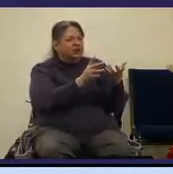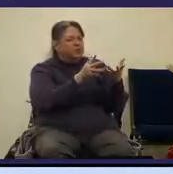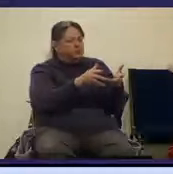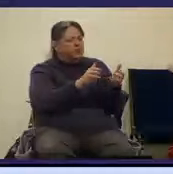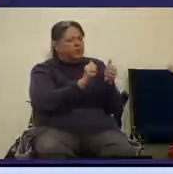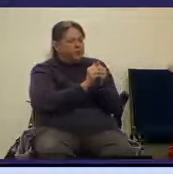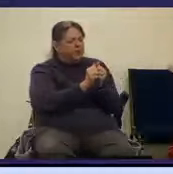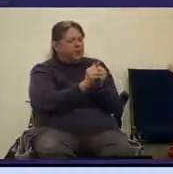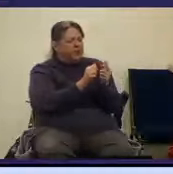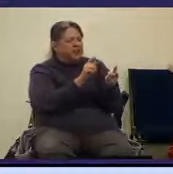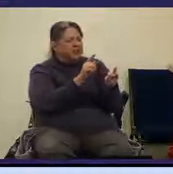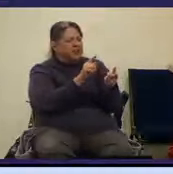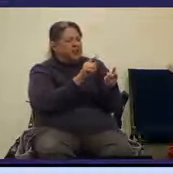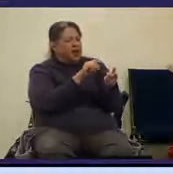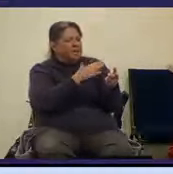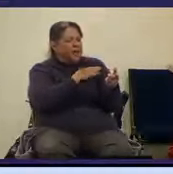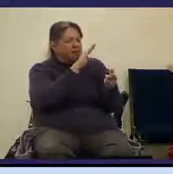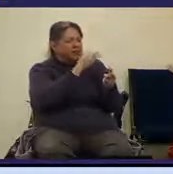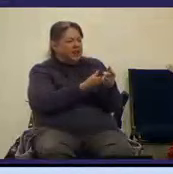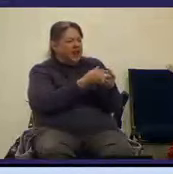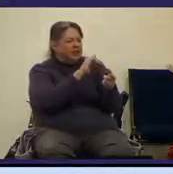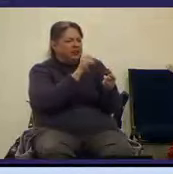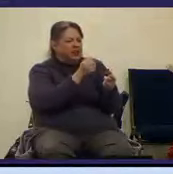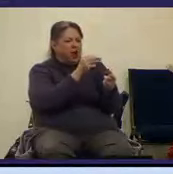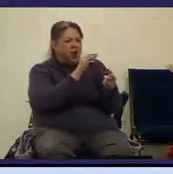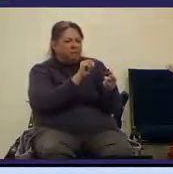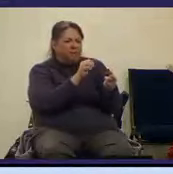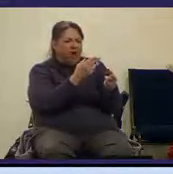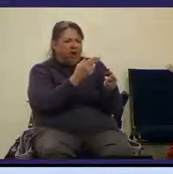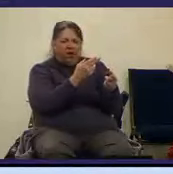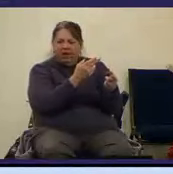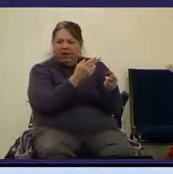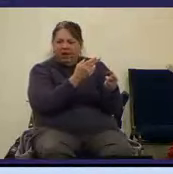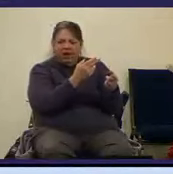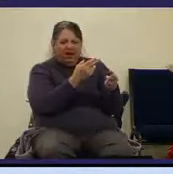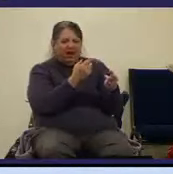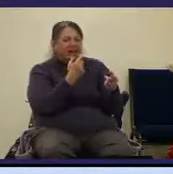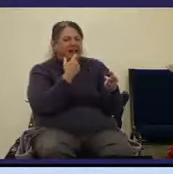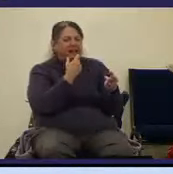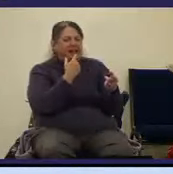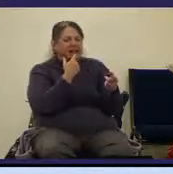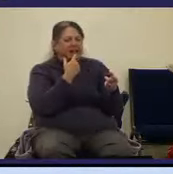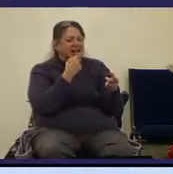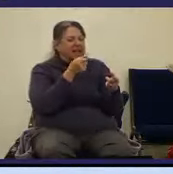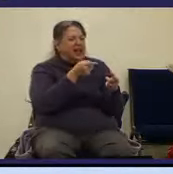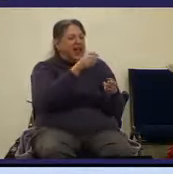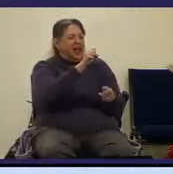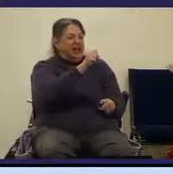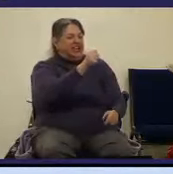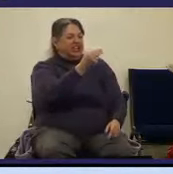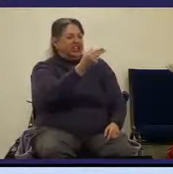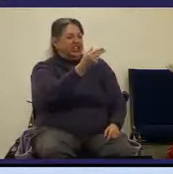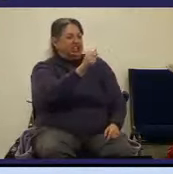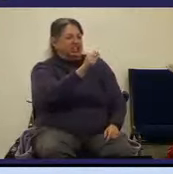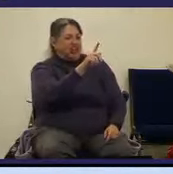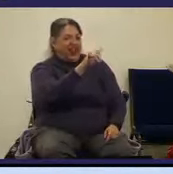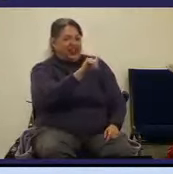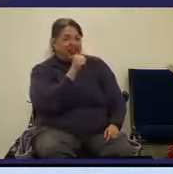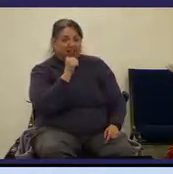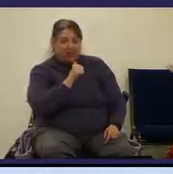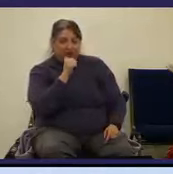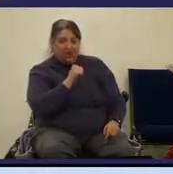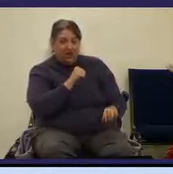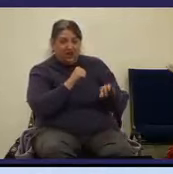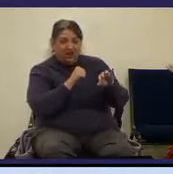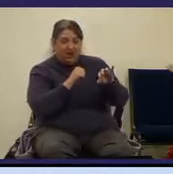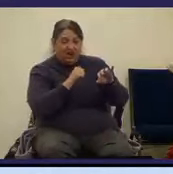Shally. And my fiance, wow, it feels weird saying that, right? She's his fiance, right? She's my